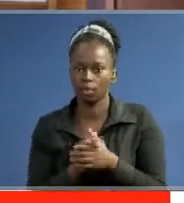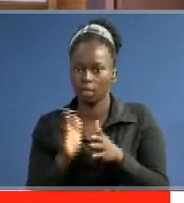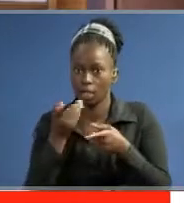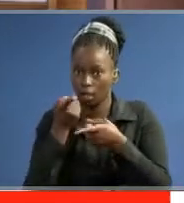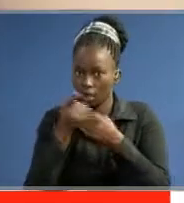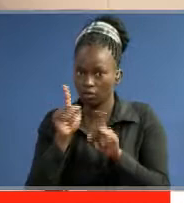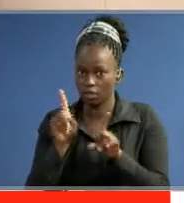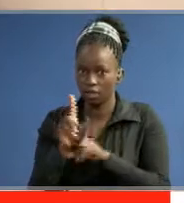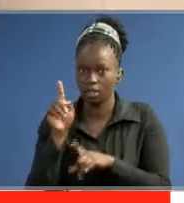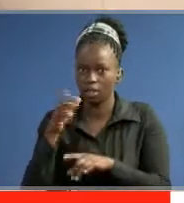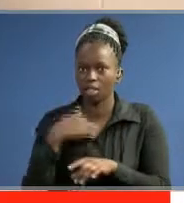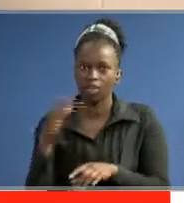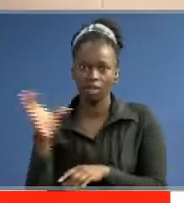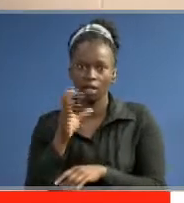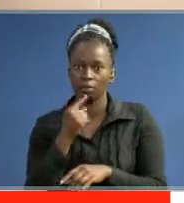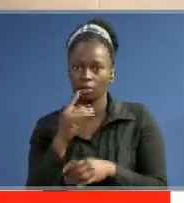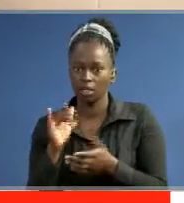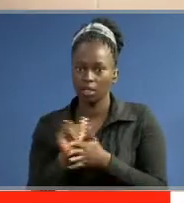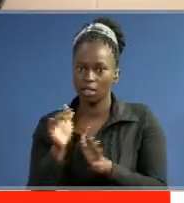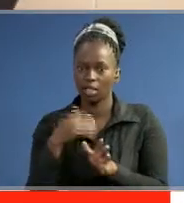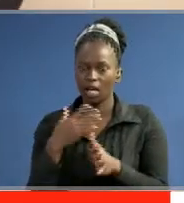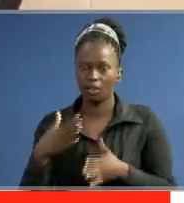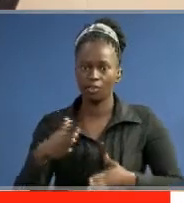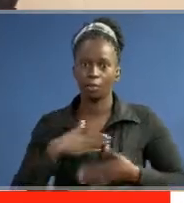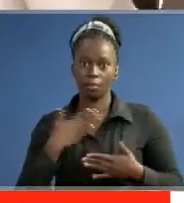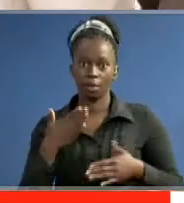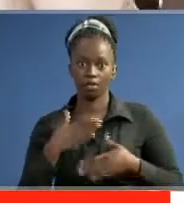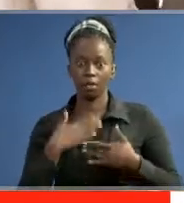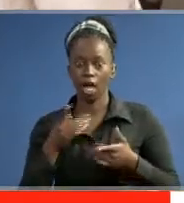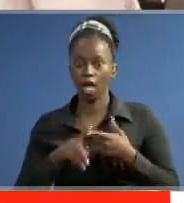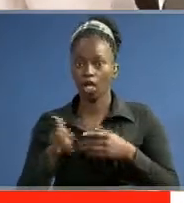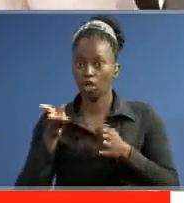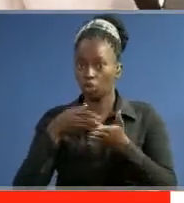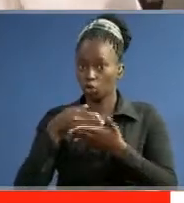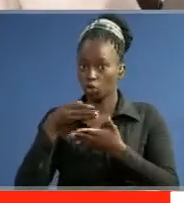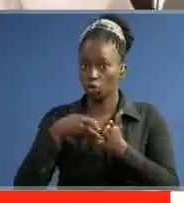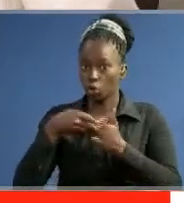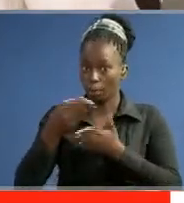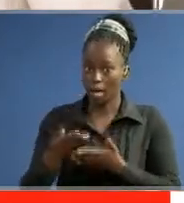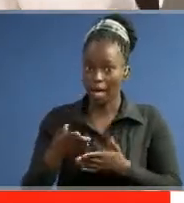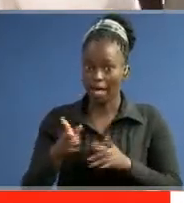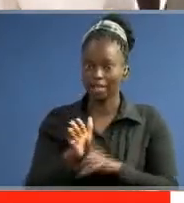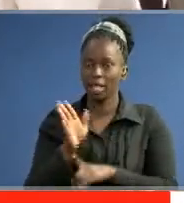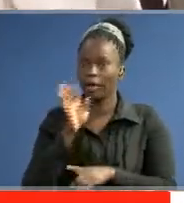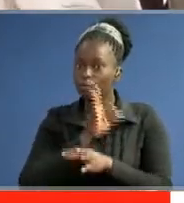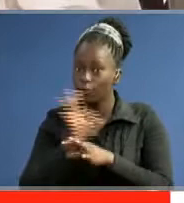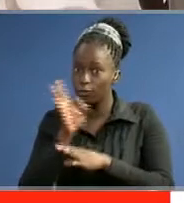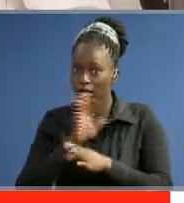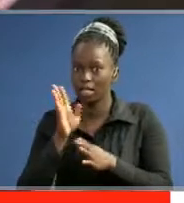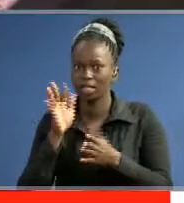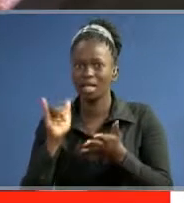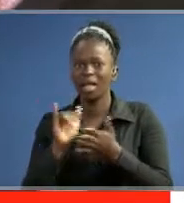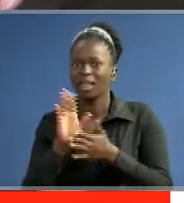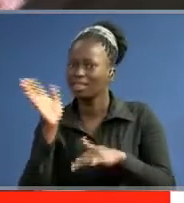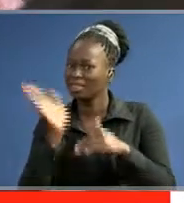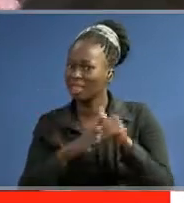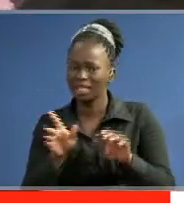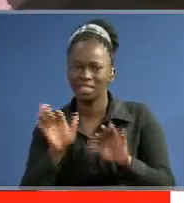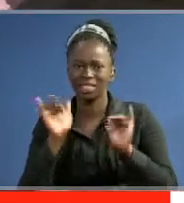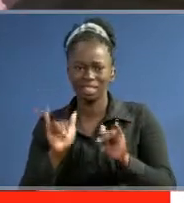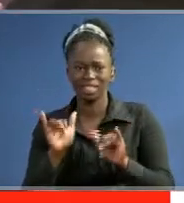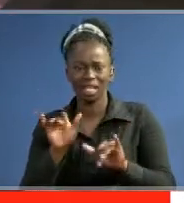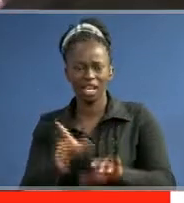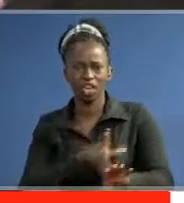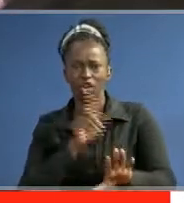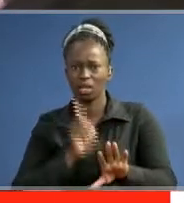However, the customer says they prefer to buy fresh meat instead of the one that has stayed for a long period of time, adding